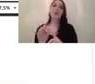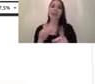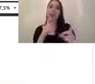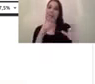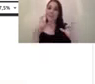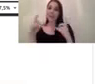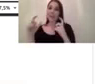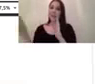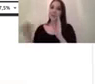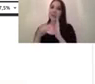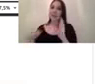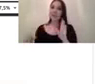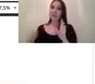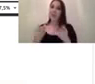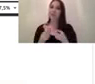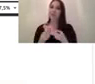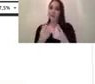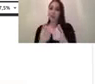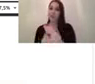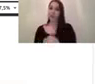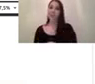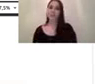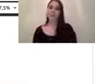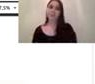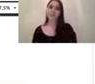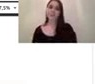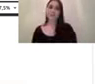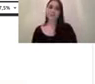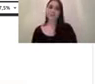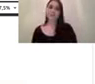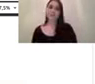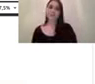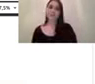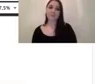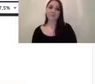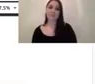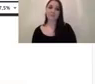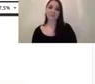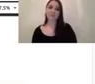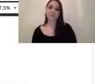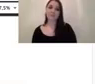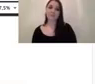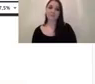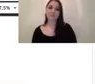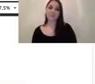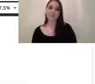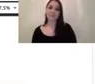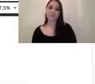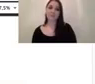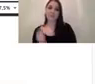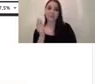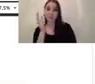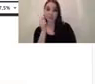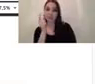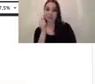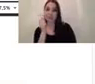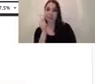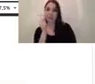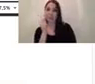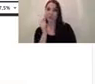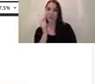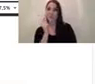sensor resolution. Okay, and because it's possible that when you're,